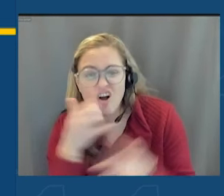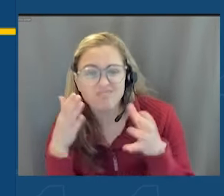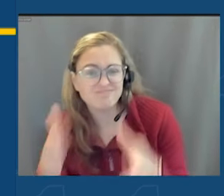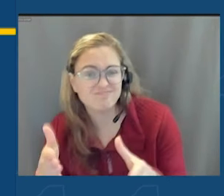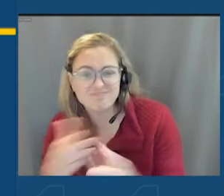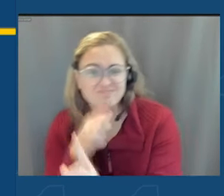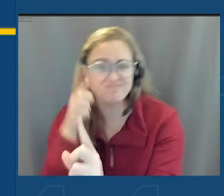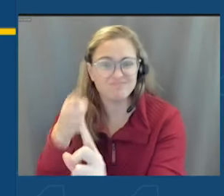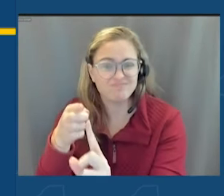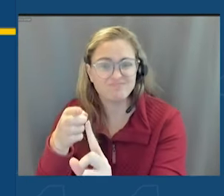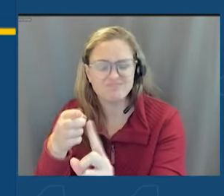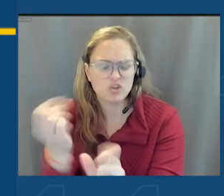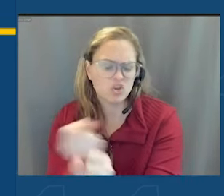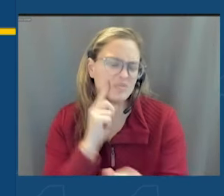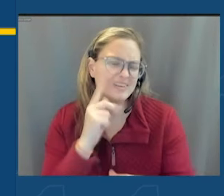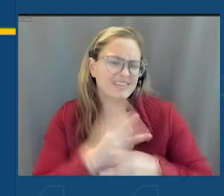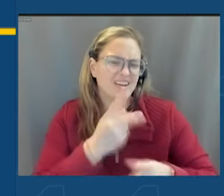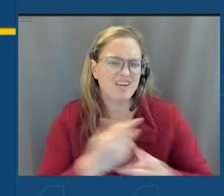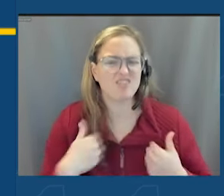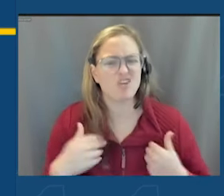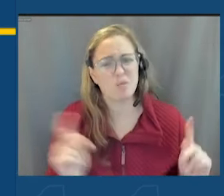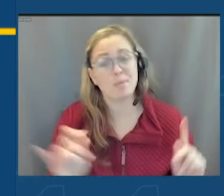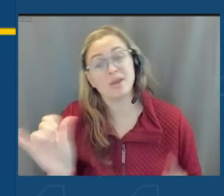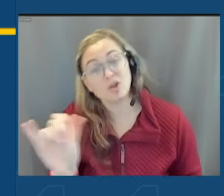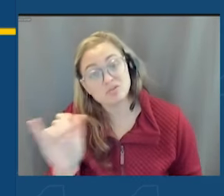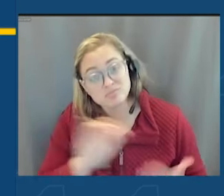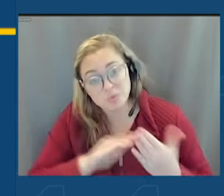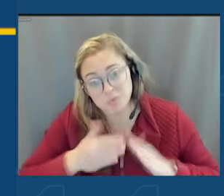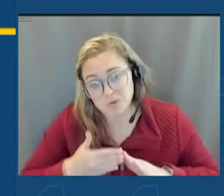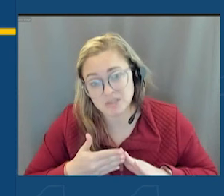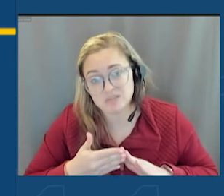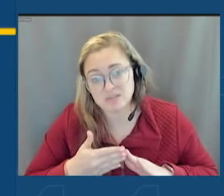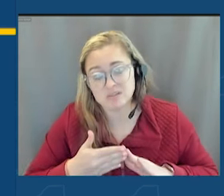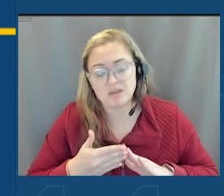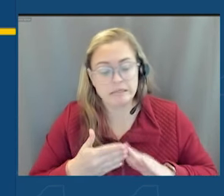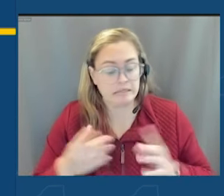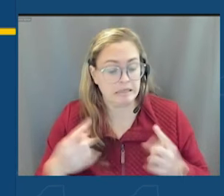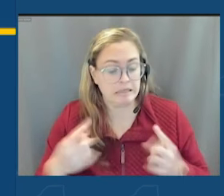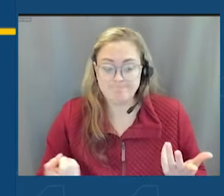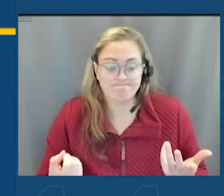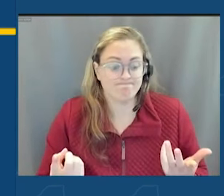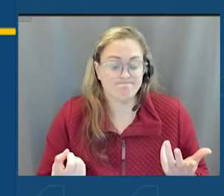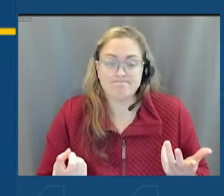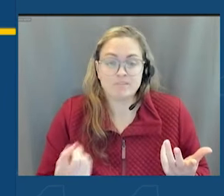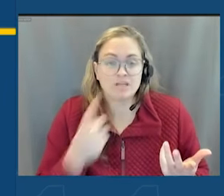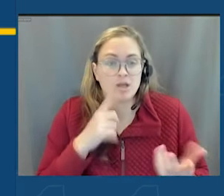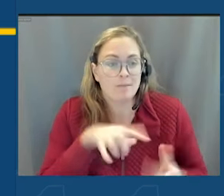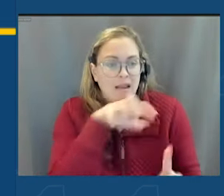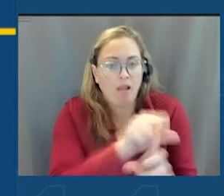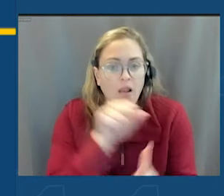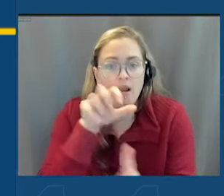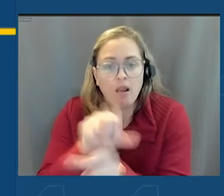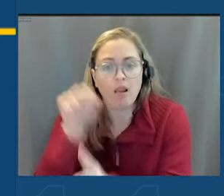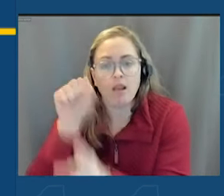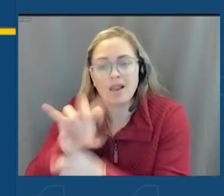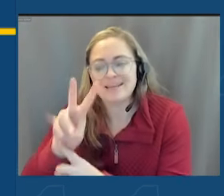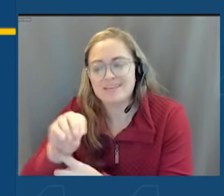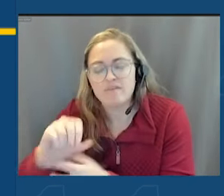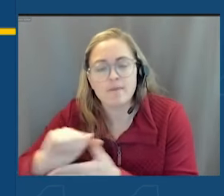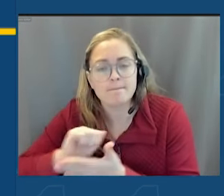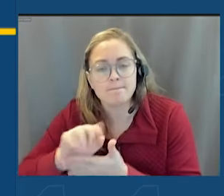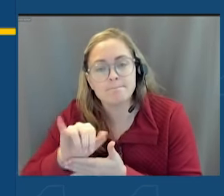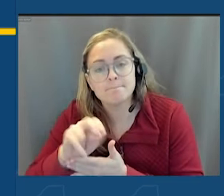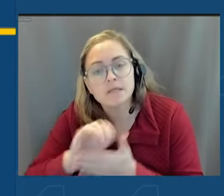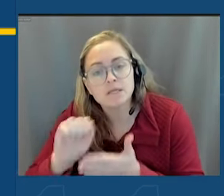on taking care of our young people. Also, communities that have been under siege. We're putting $70 million for communities